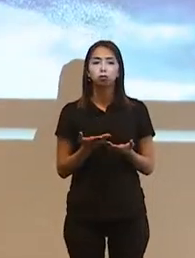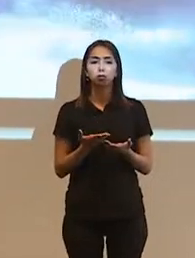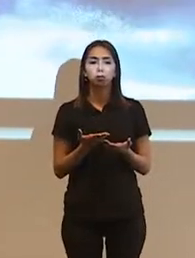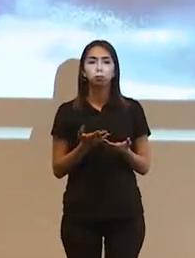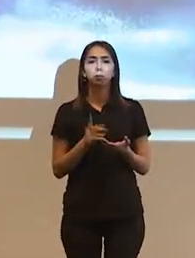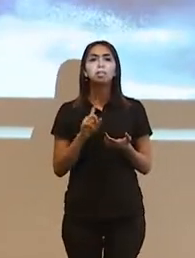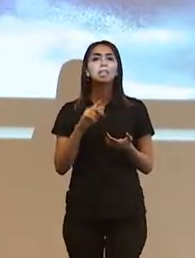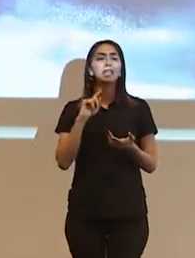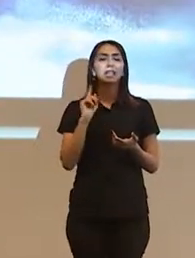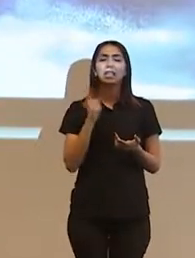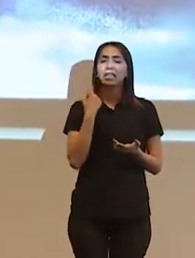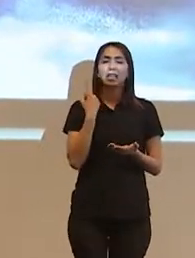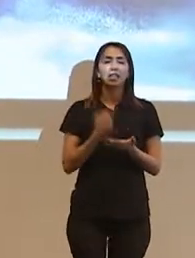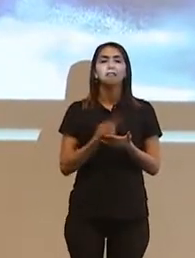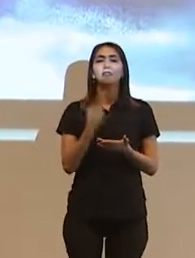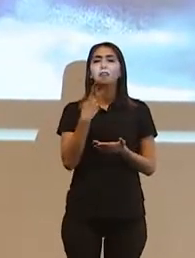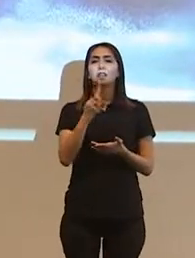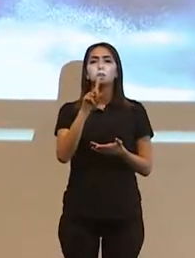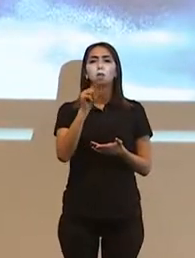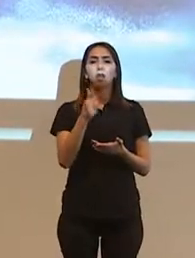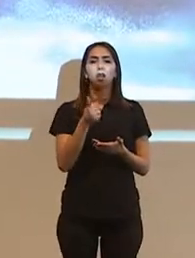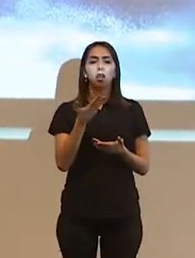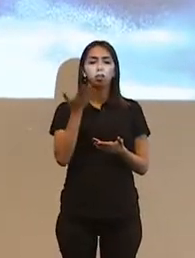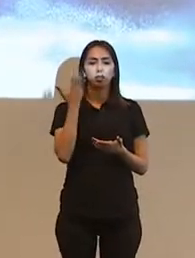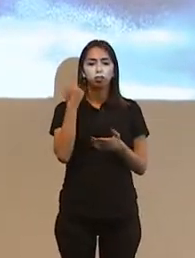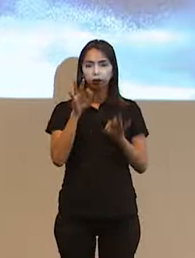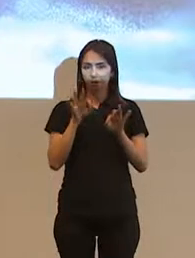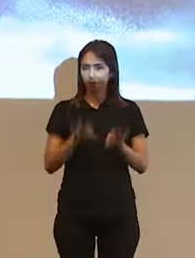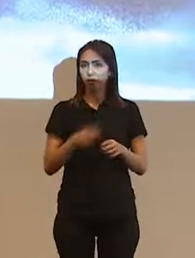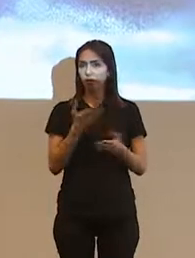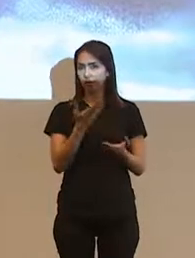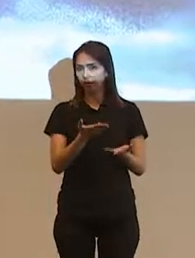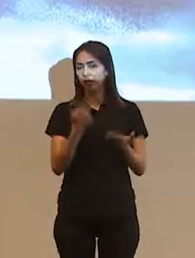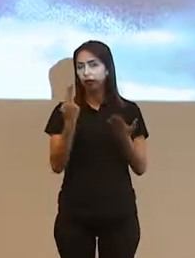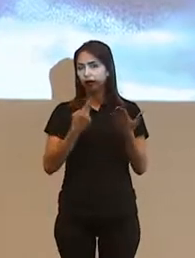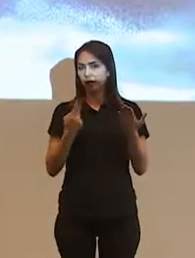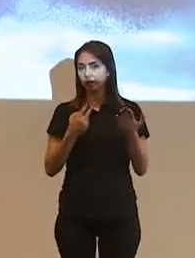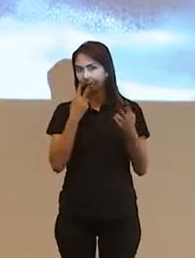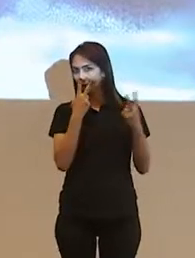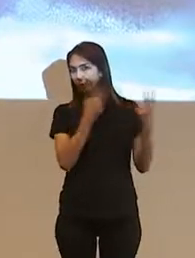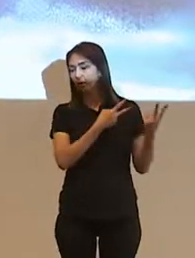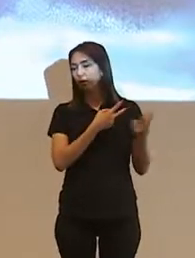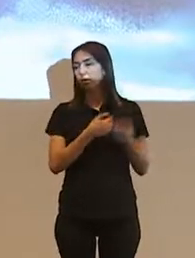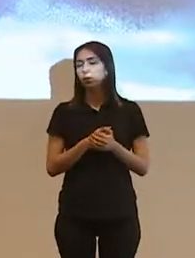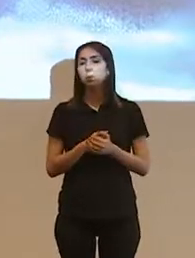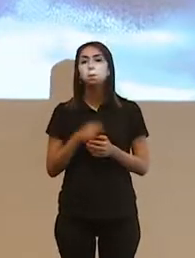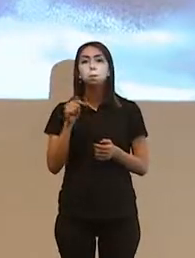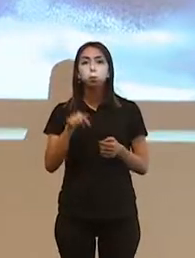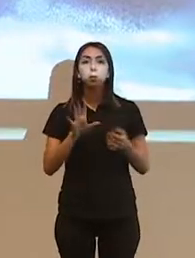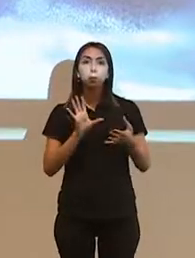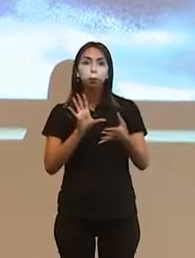that here is what i mean i first started using this light in 2016.